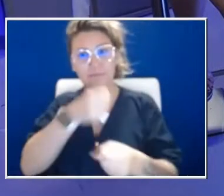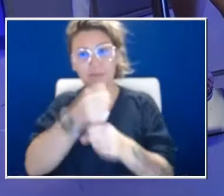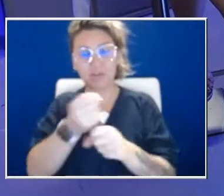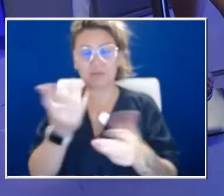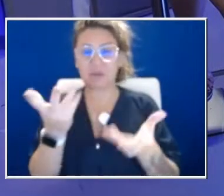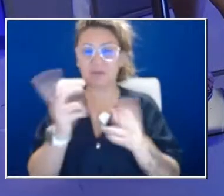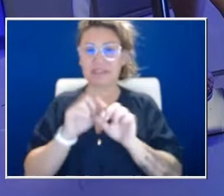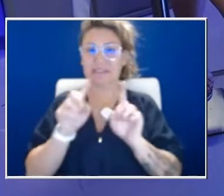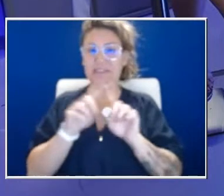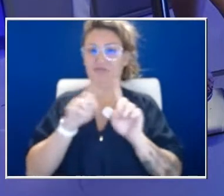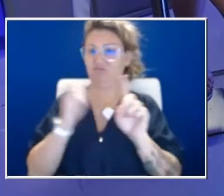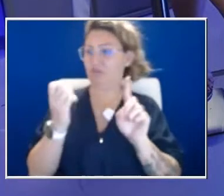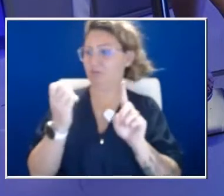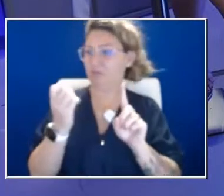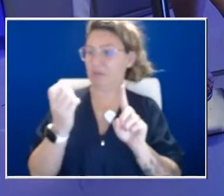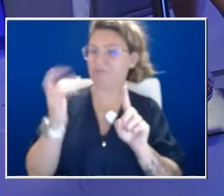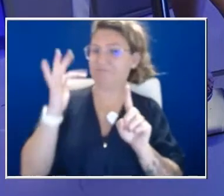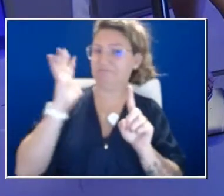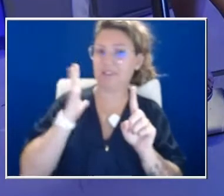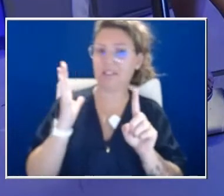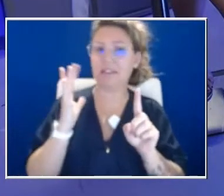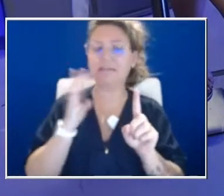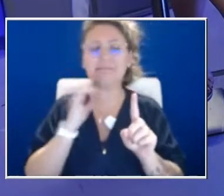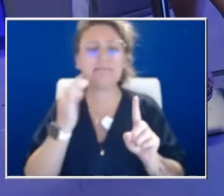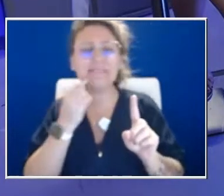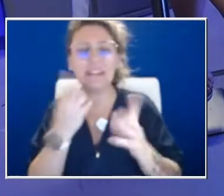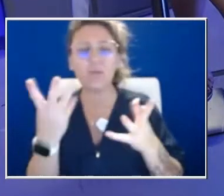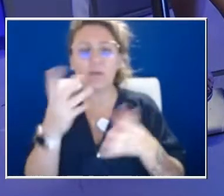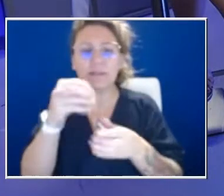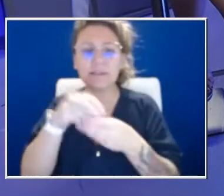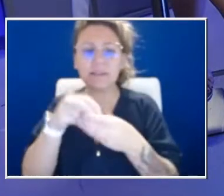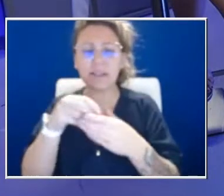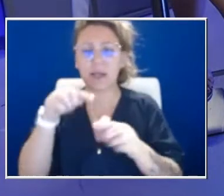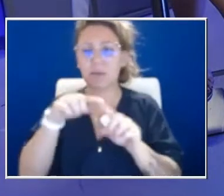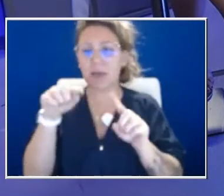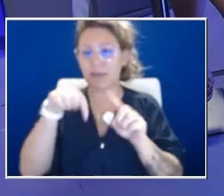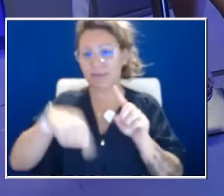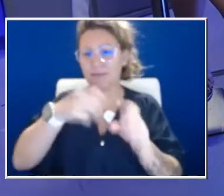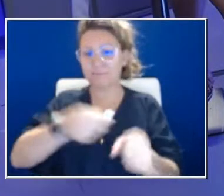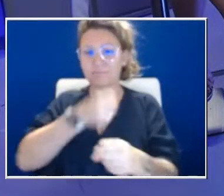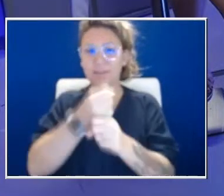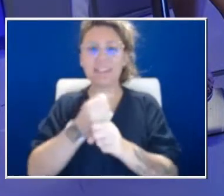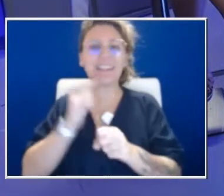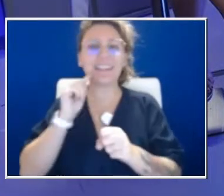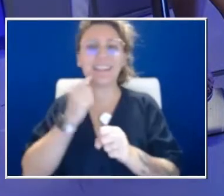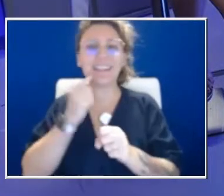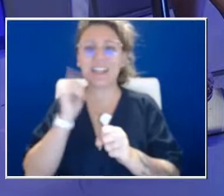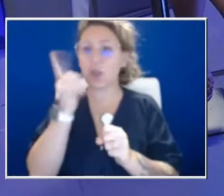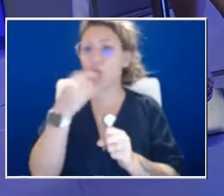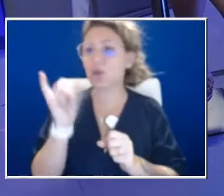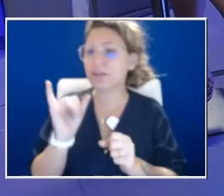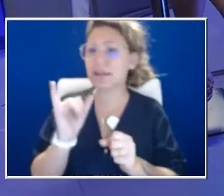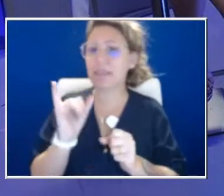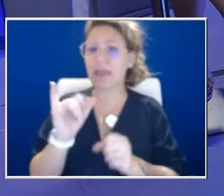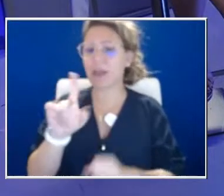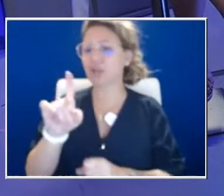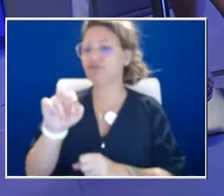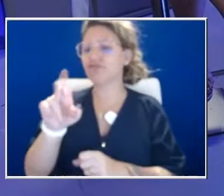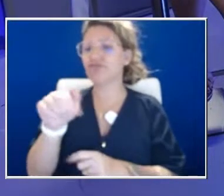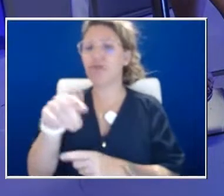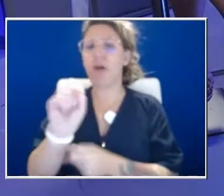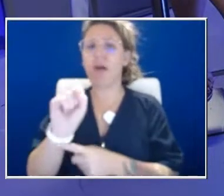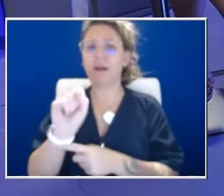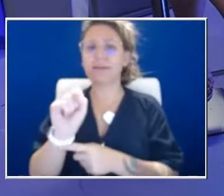past. We talk about candy and what's in it, but this year, candy looking like drugs packaged in candy